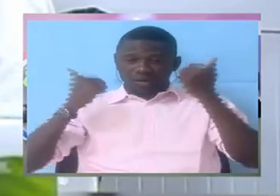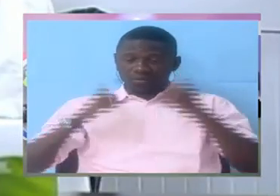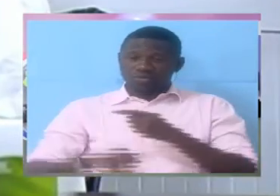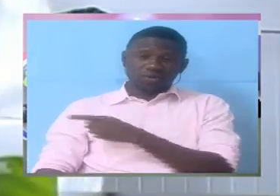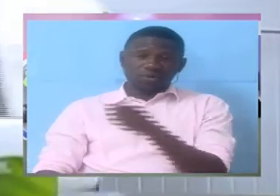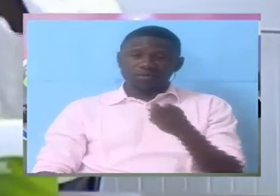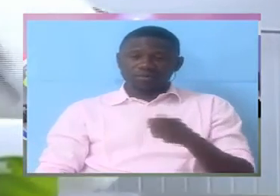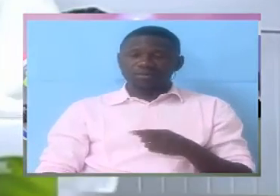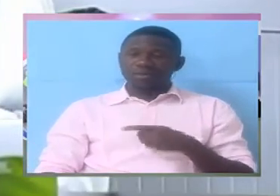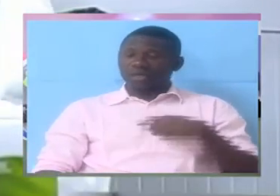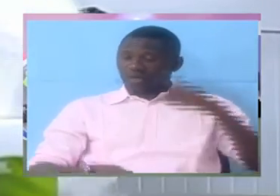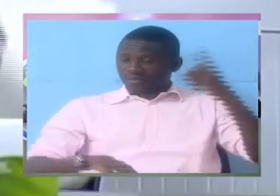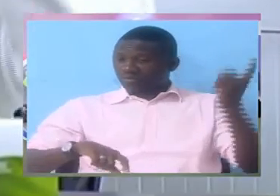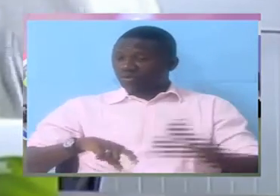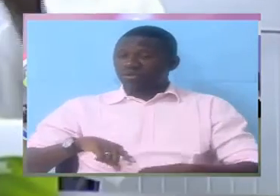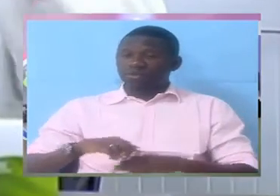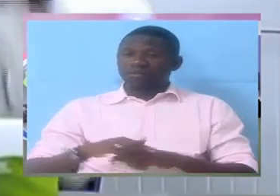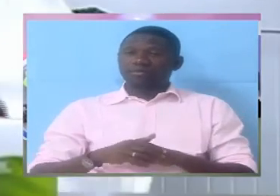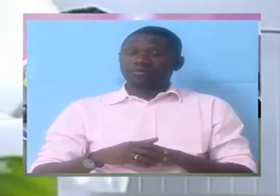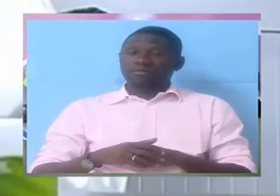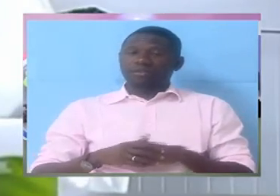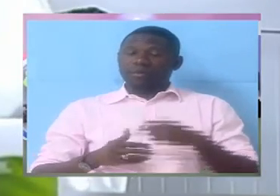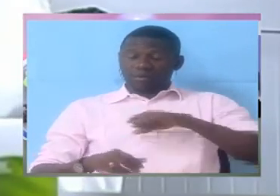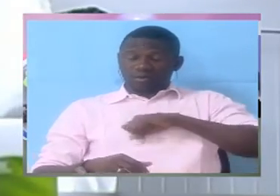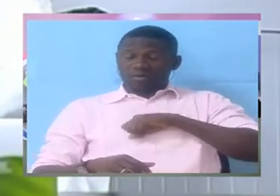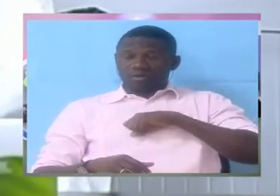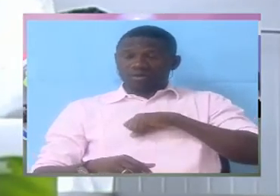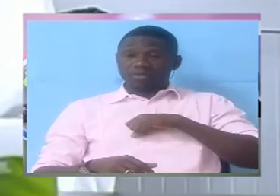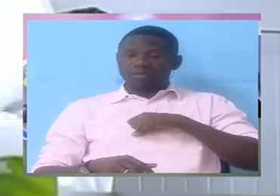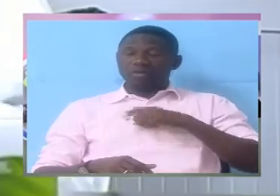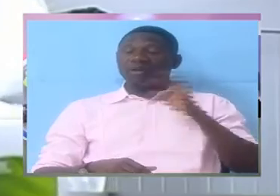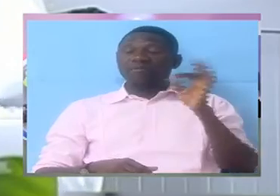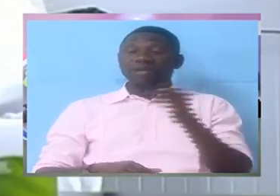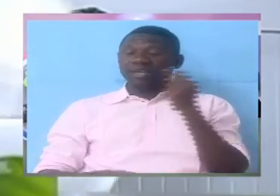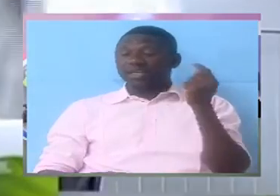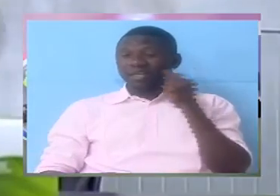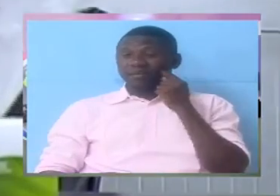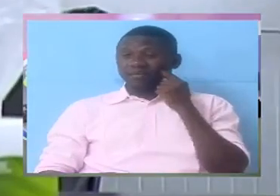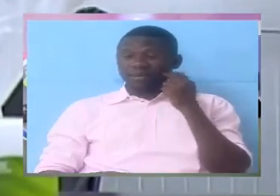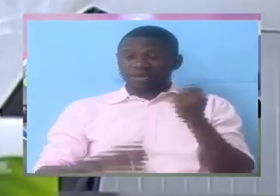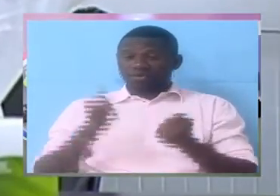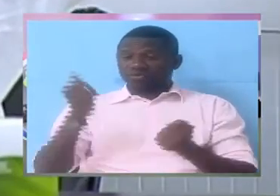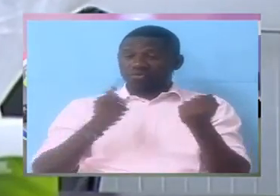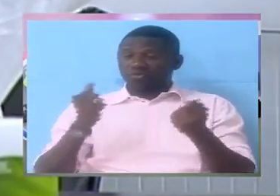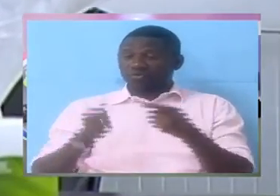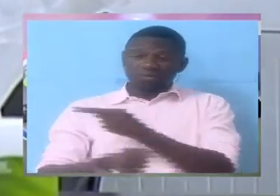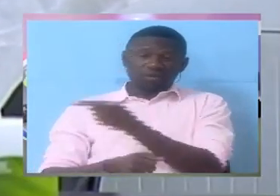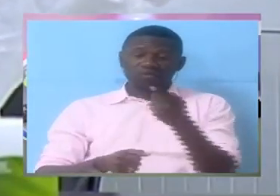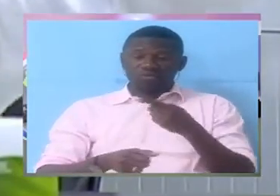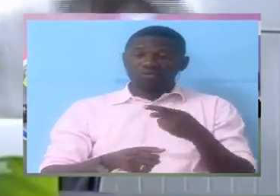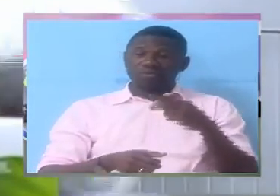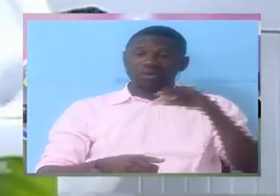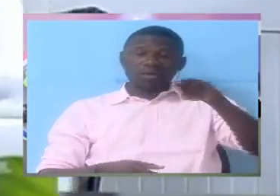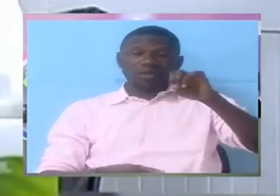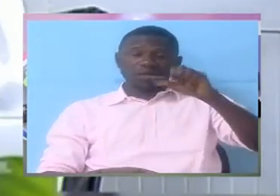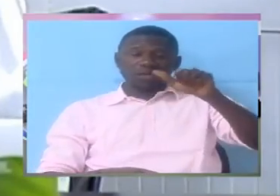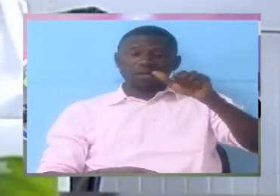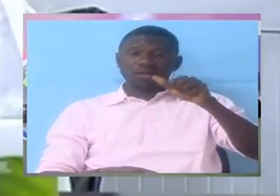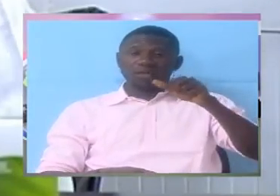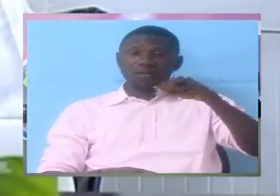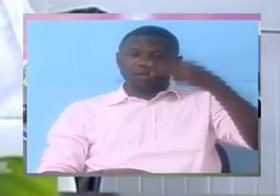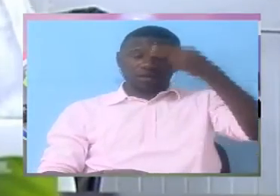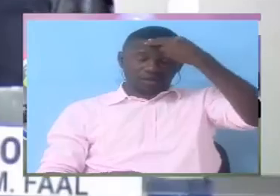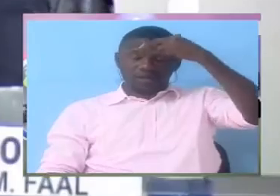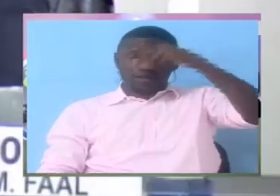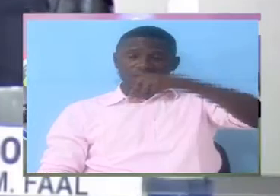prosecuted. I personally, that very day, I drove them to NIA headquarters. I locked them in